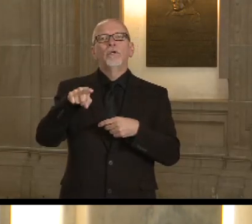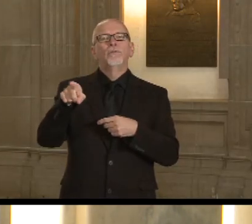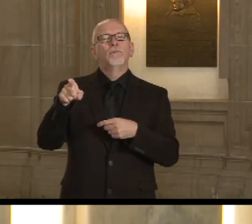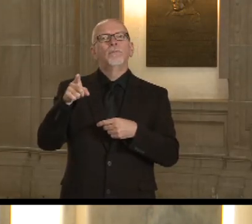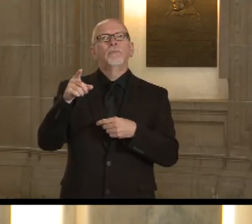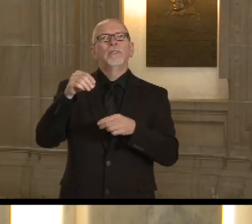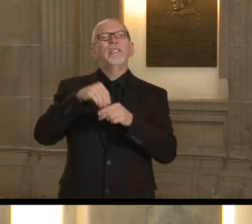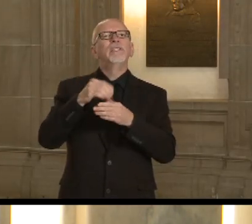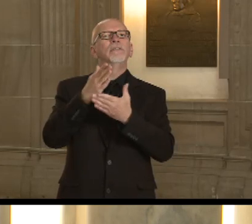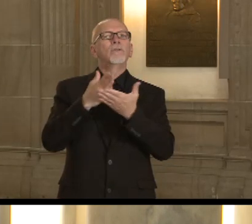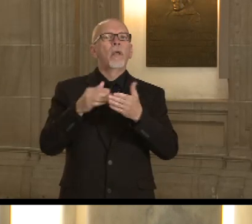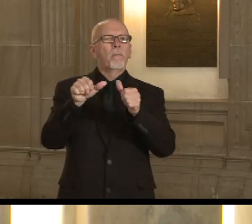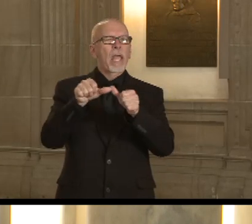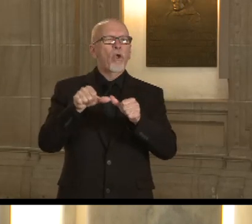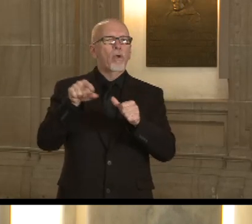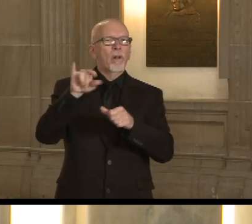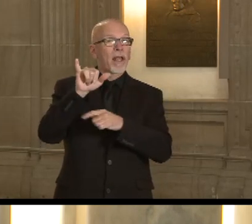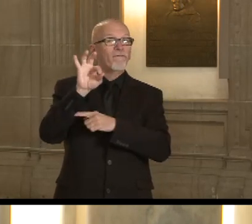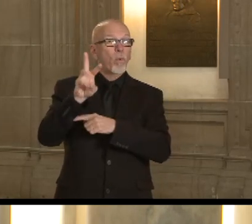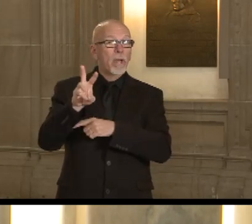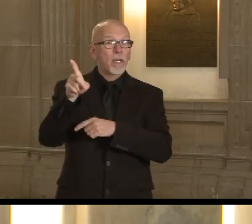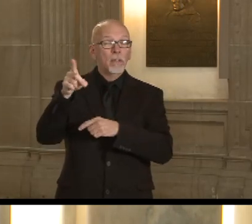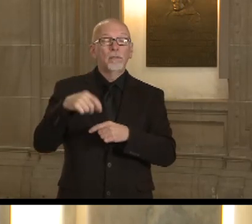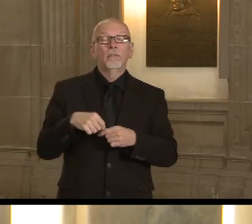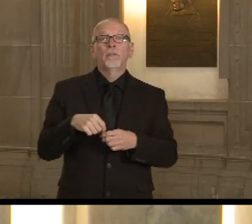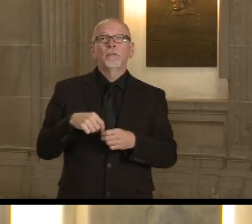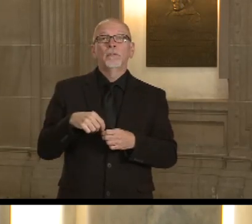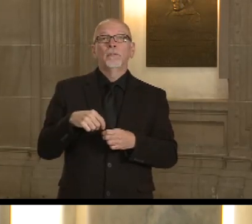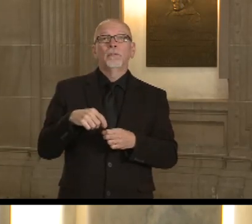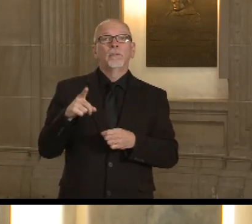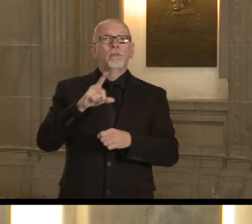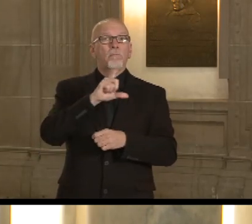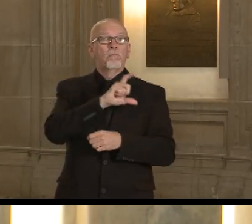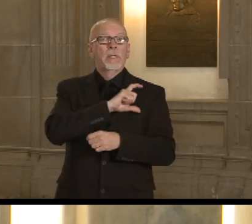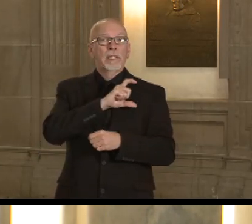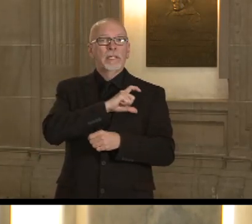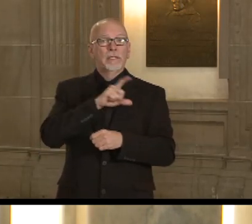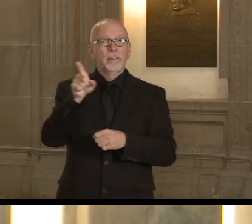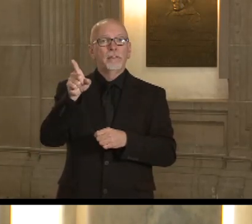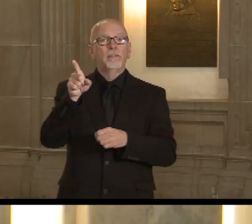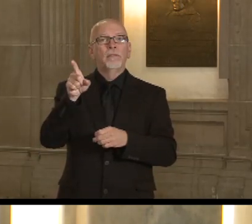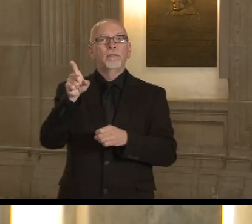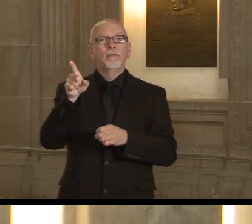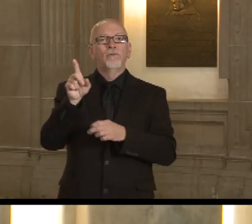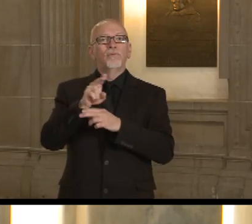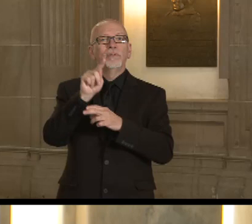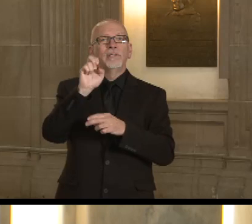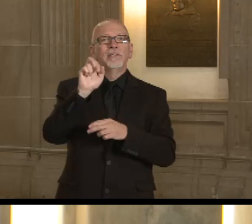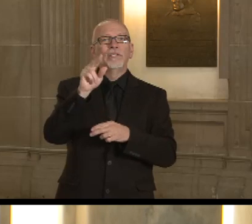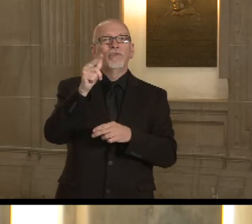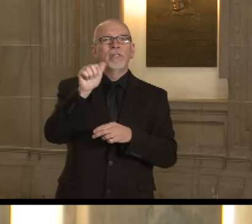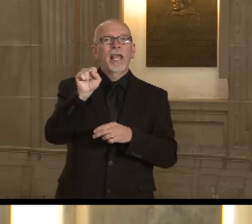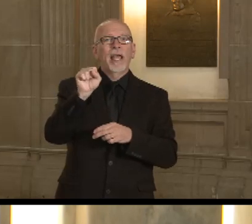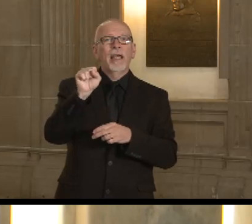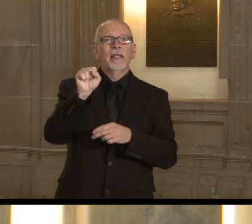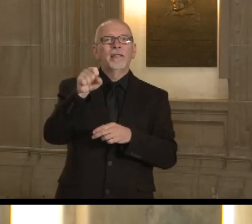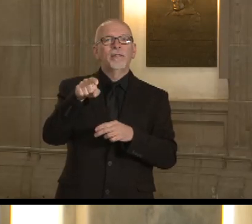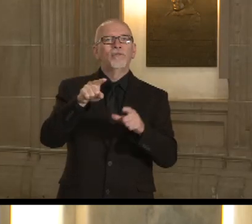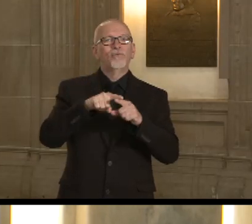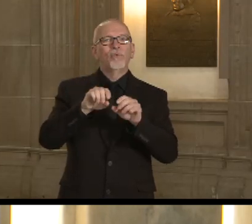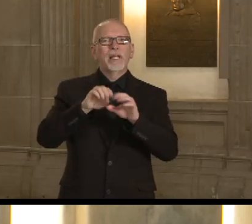at least in some of the areas like Fort Wayne, the police went with using tear gas to